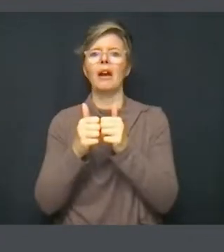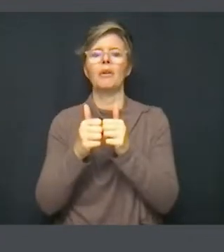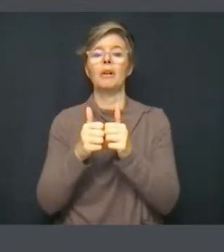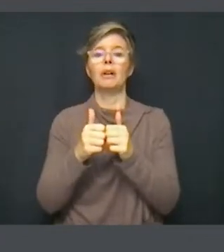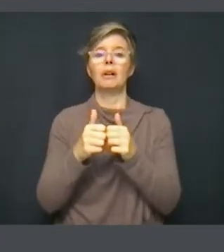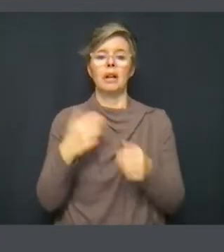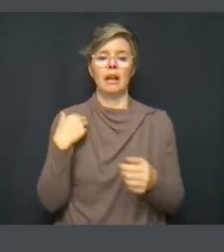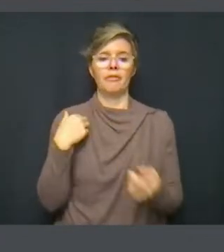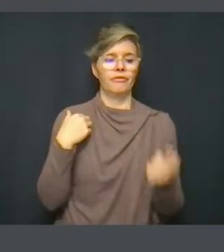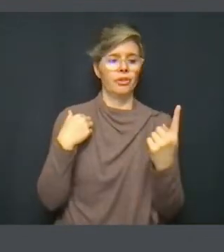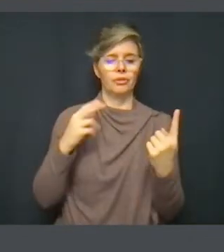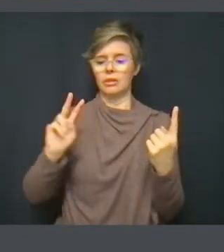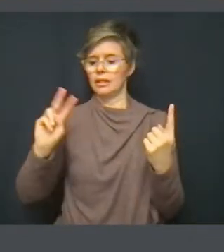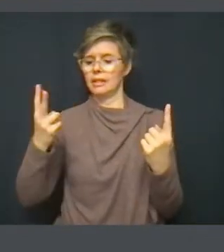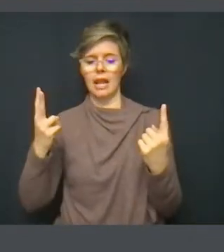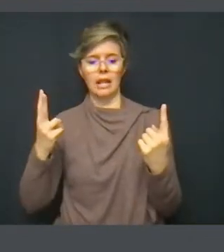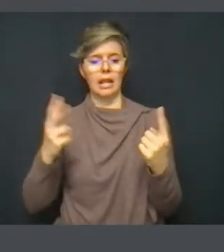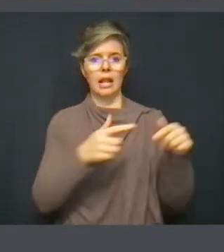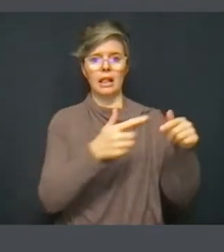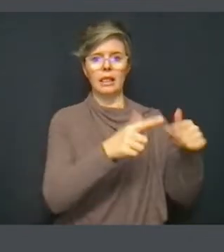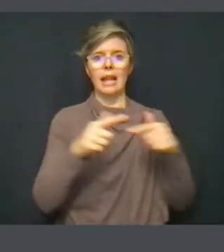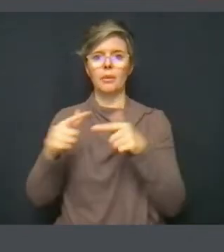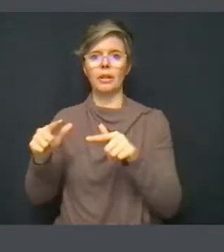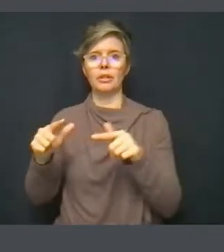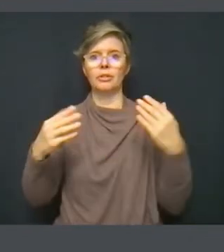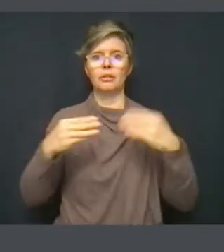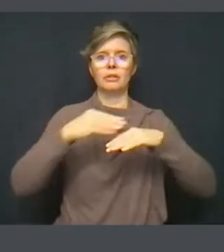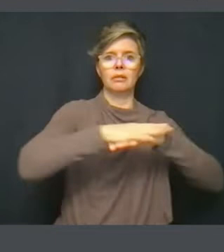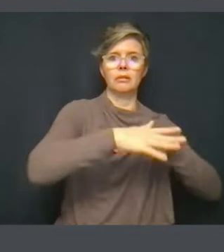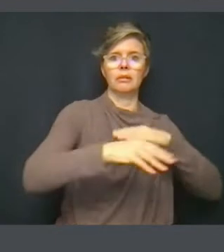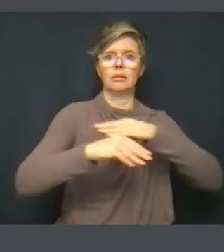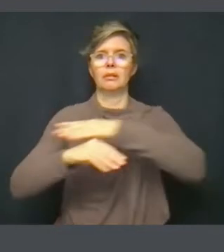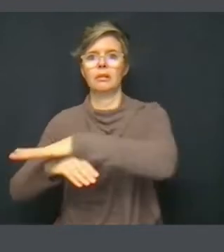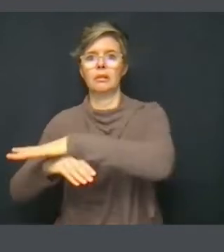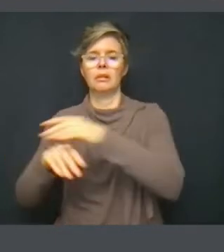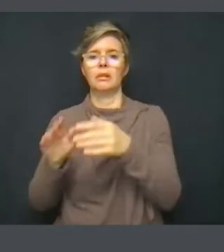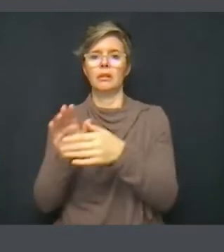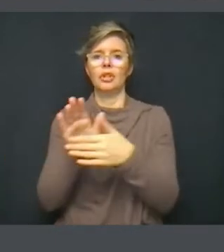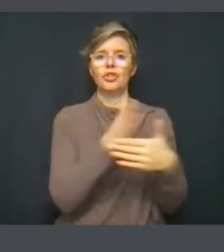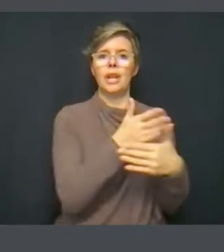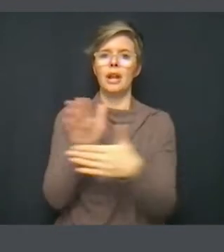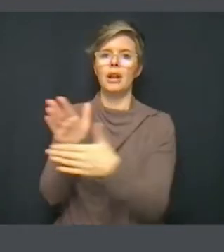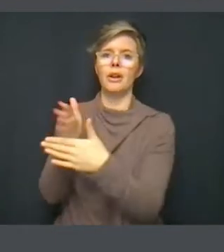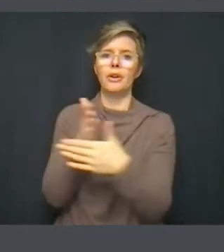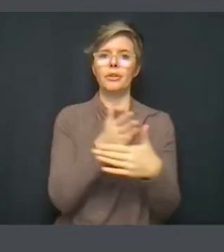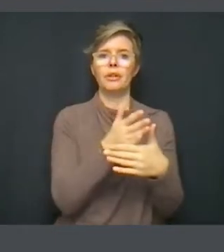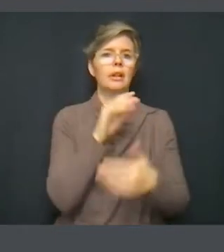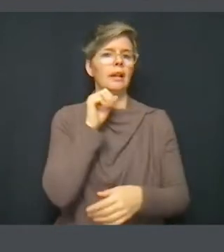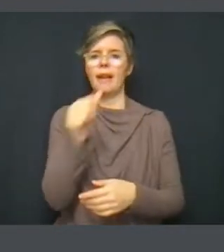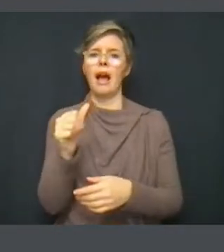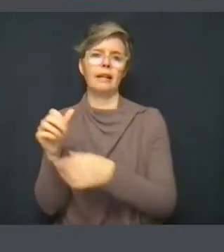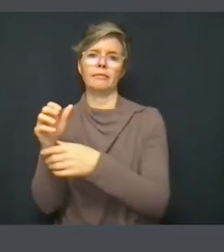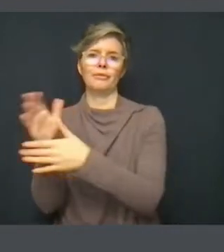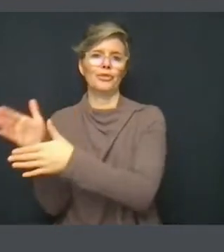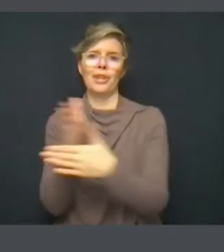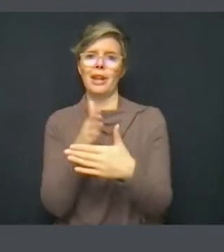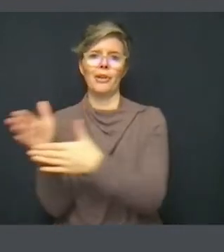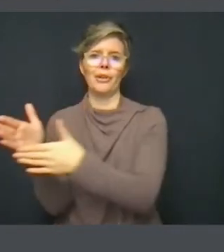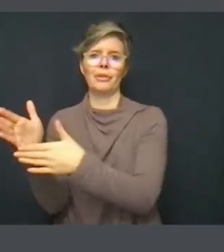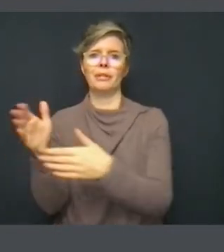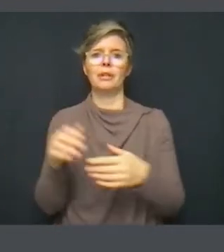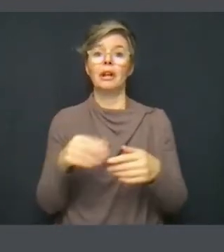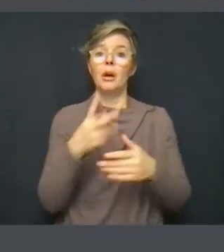going to have features that are unique to each language, what we would call unshared features. And that can be in phonology, that can be in morphosyntax.